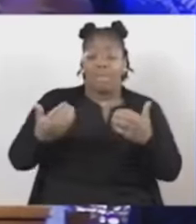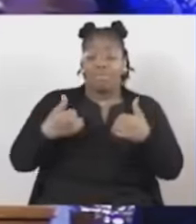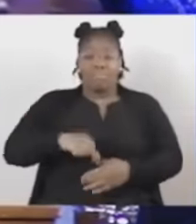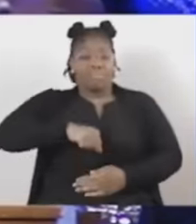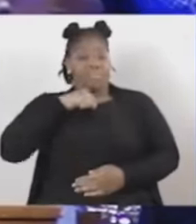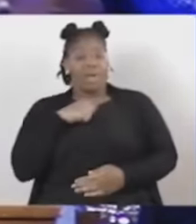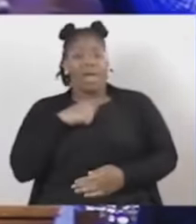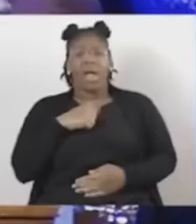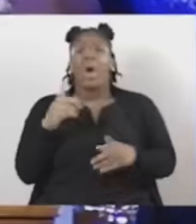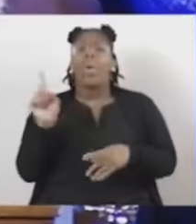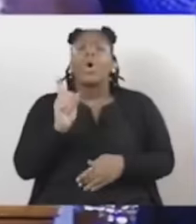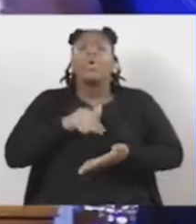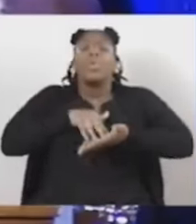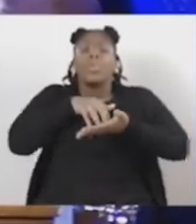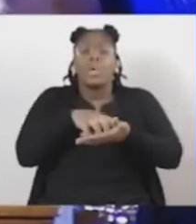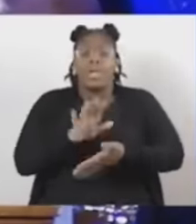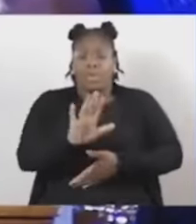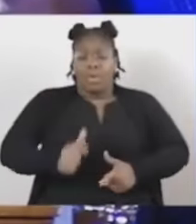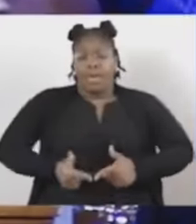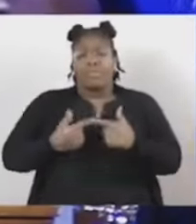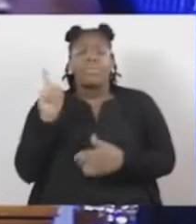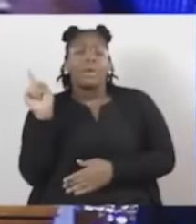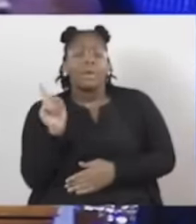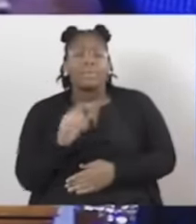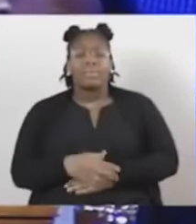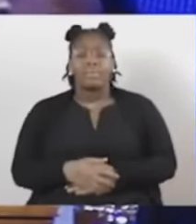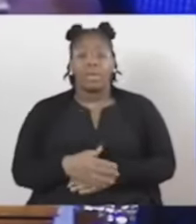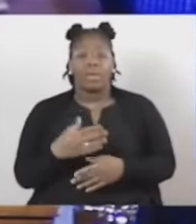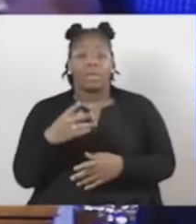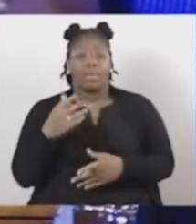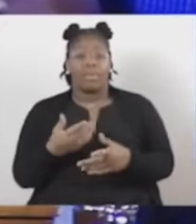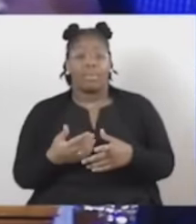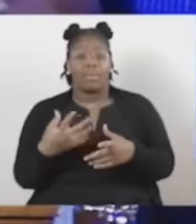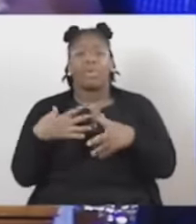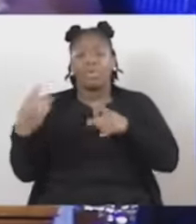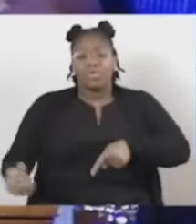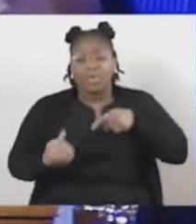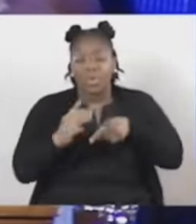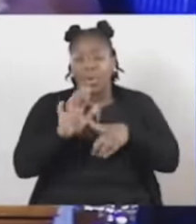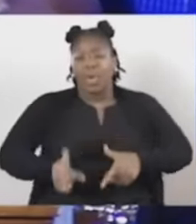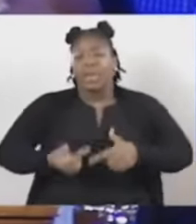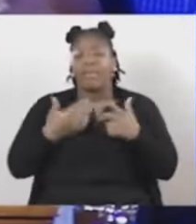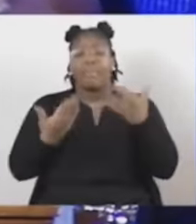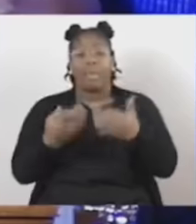the hanging thread in your life? I know nobody sees it, so you think.